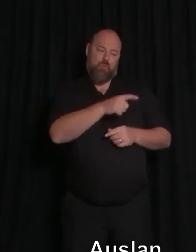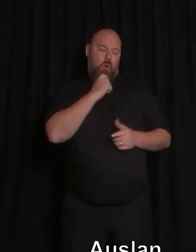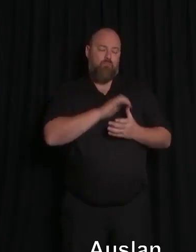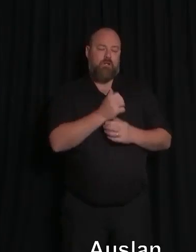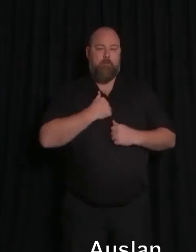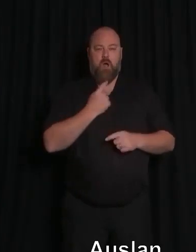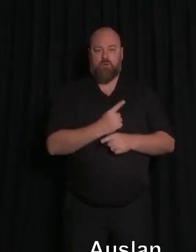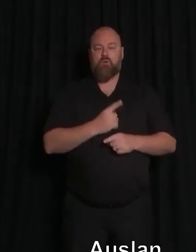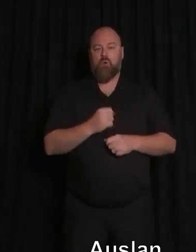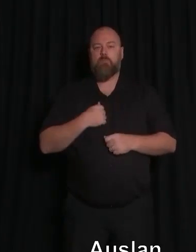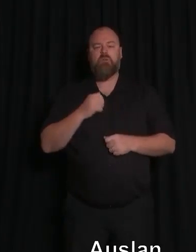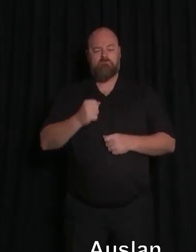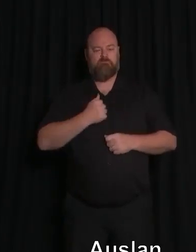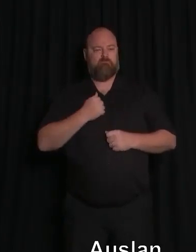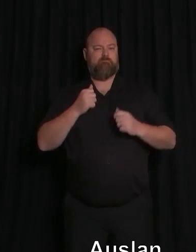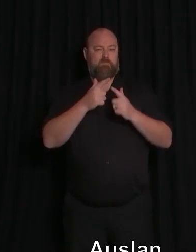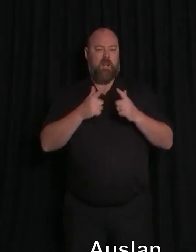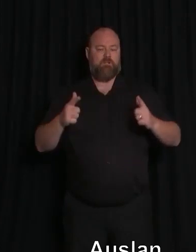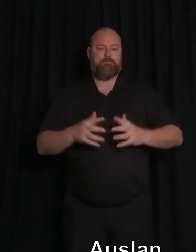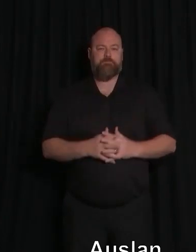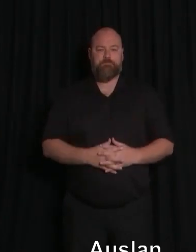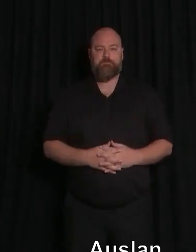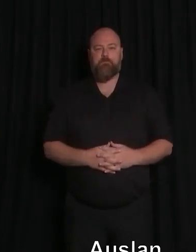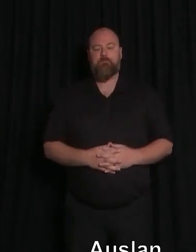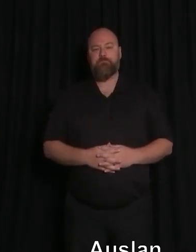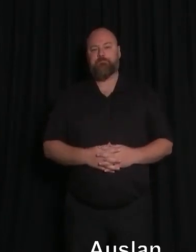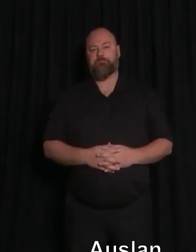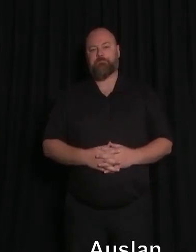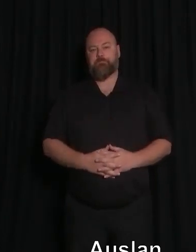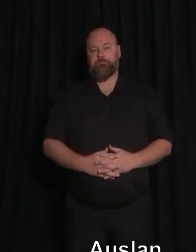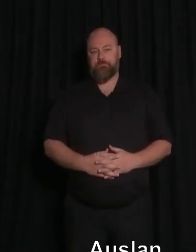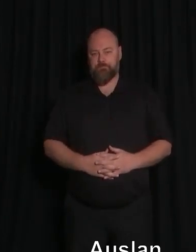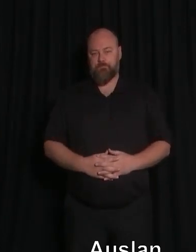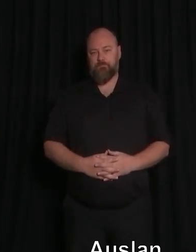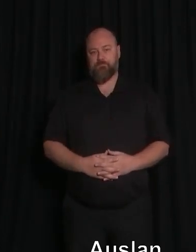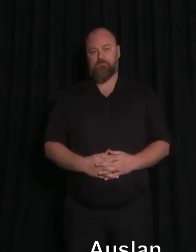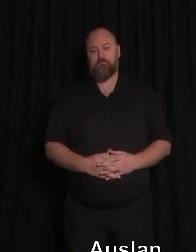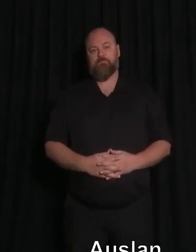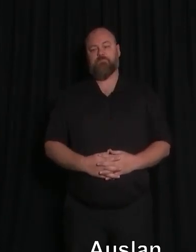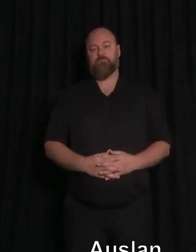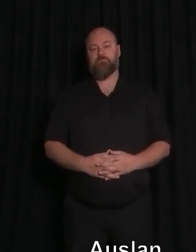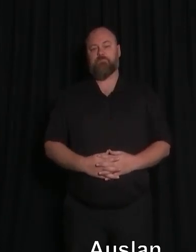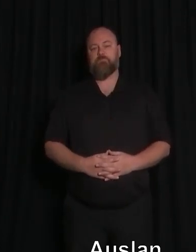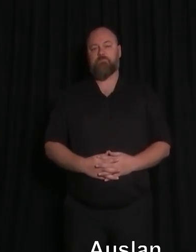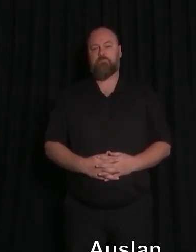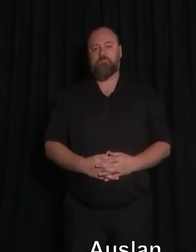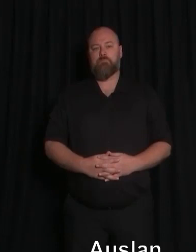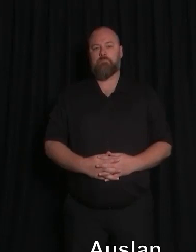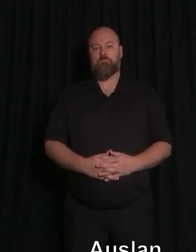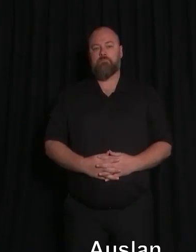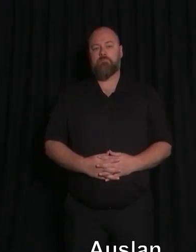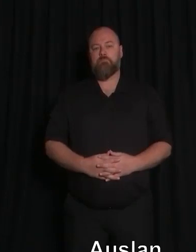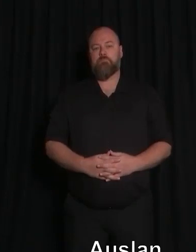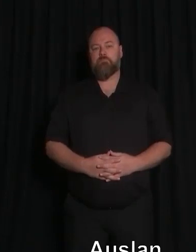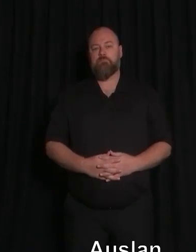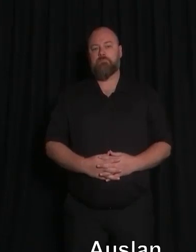ancestors. E kore tēnei whakaoranga e huri ki tua o aku mokopuna.